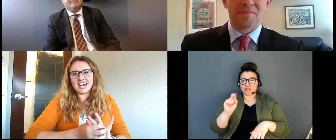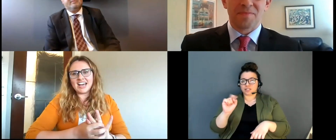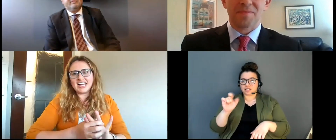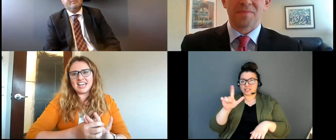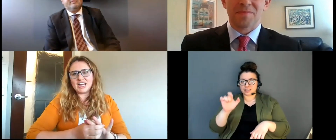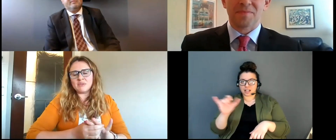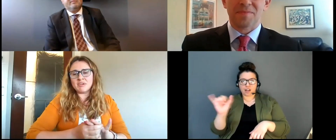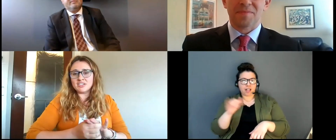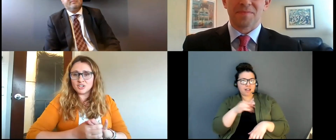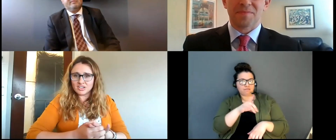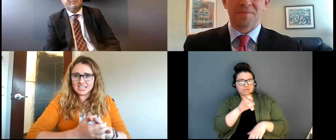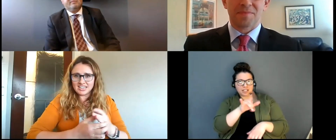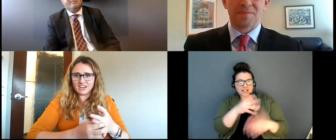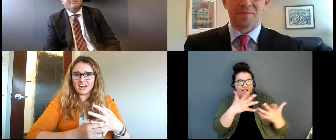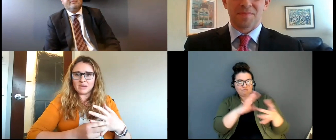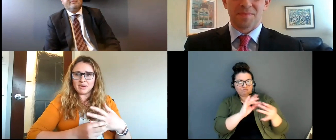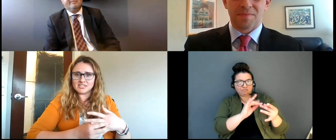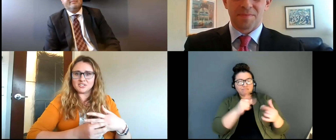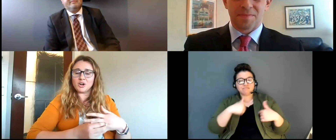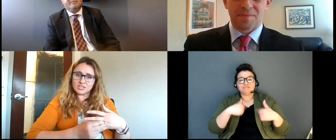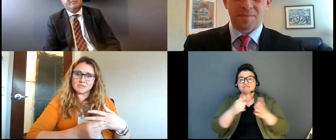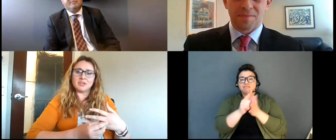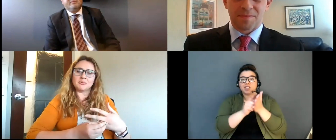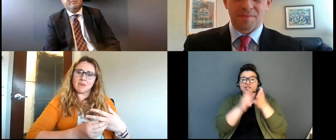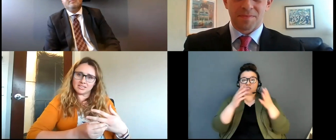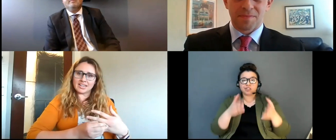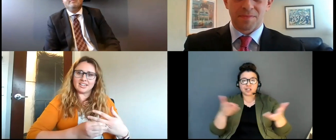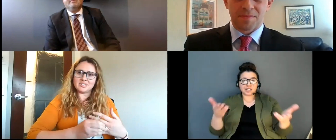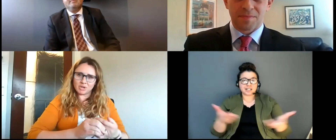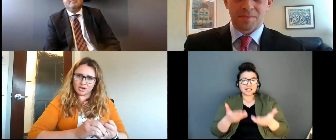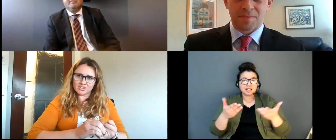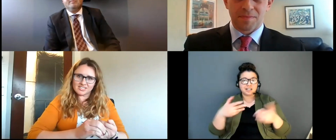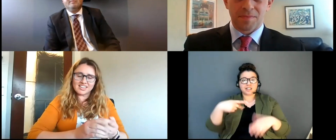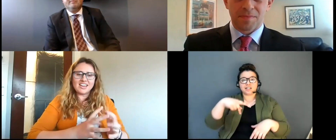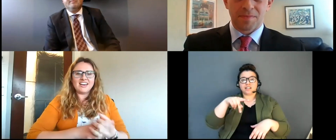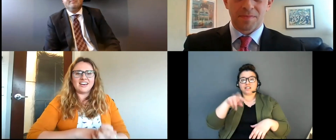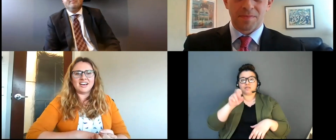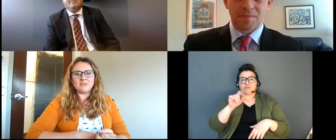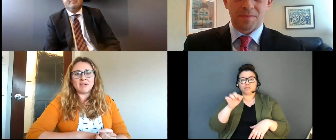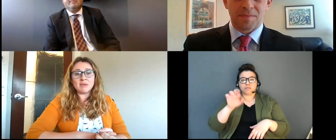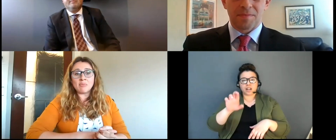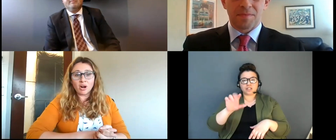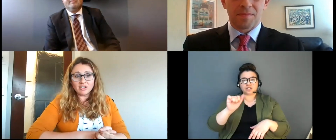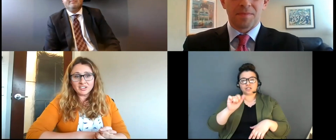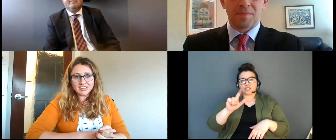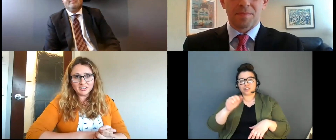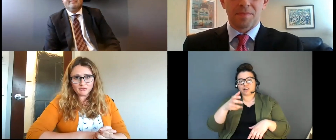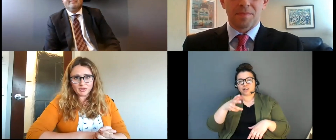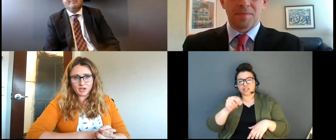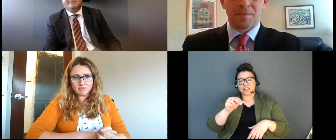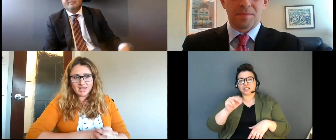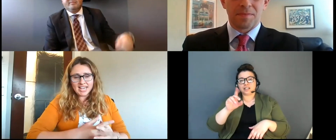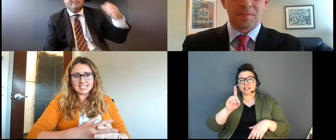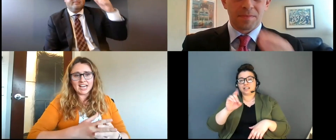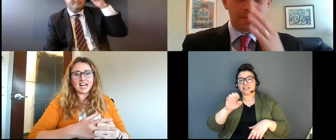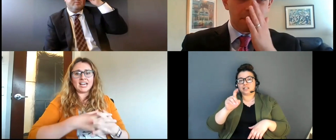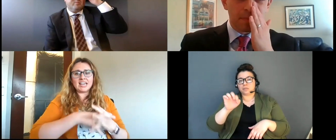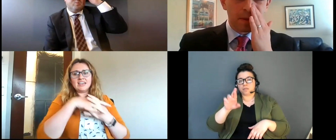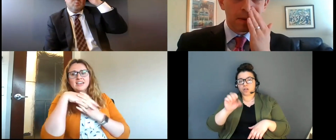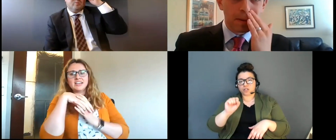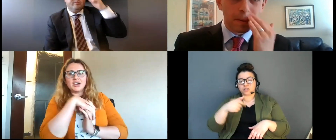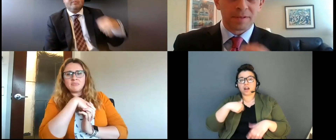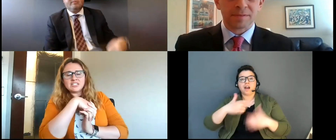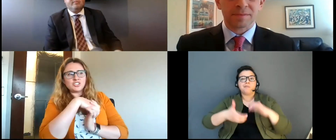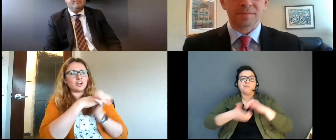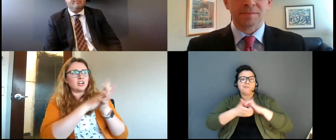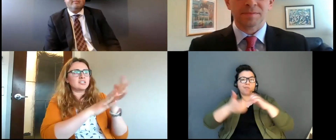and I am an attorney here at Pesner, Altmiller, Melnick, and Demers. I'm a partner here at the firm, and